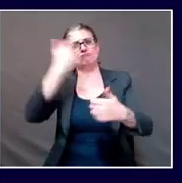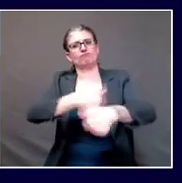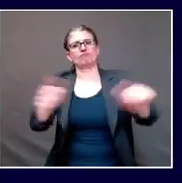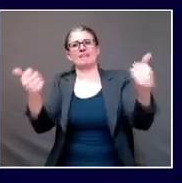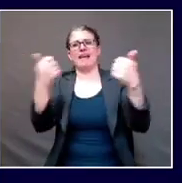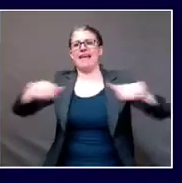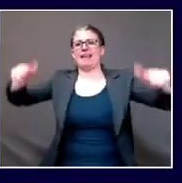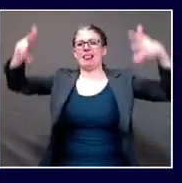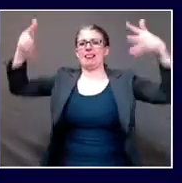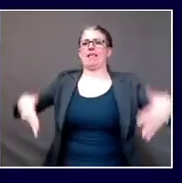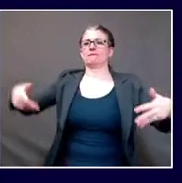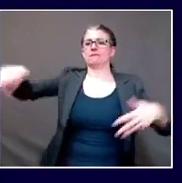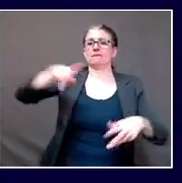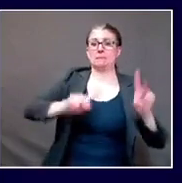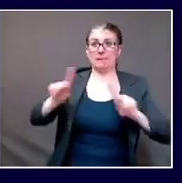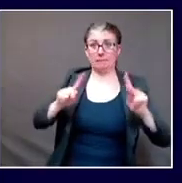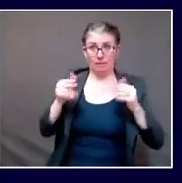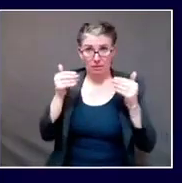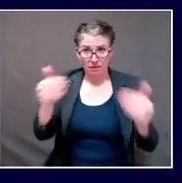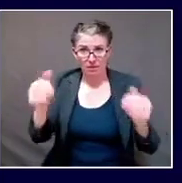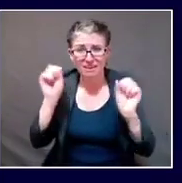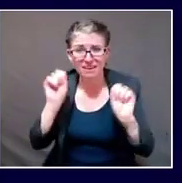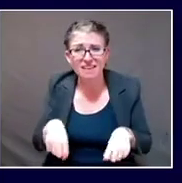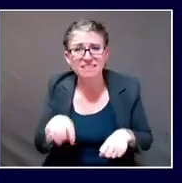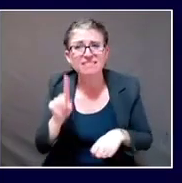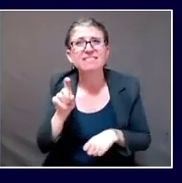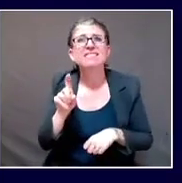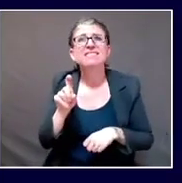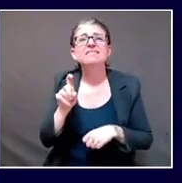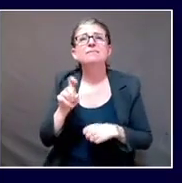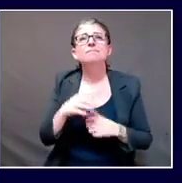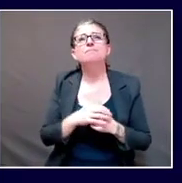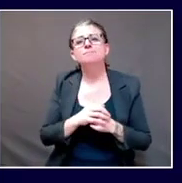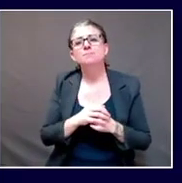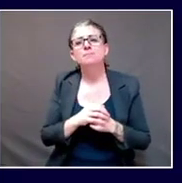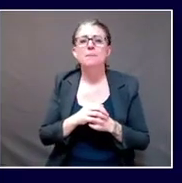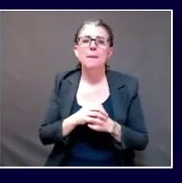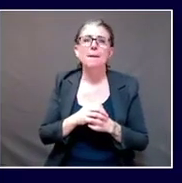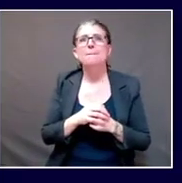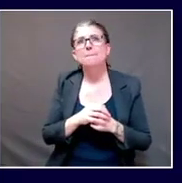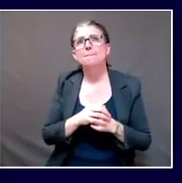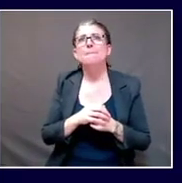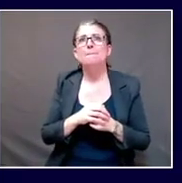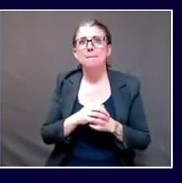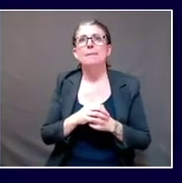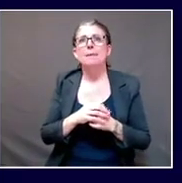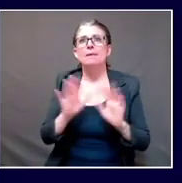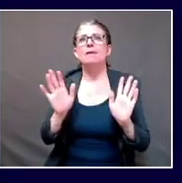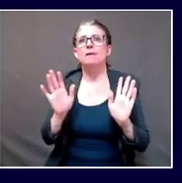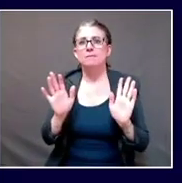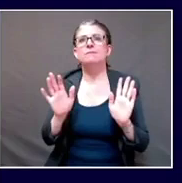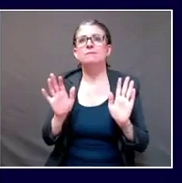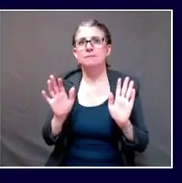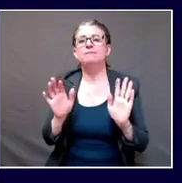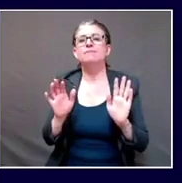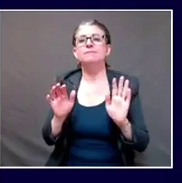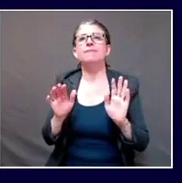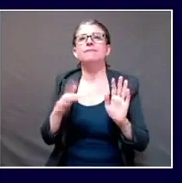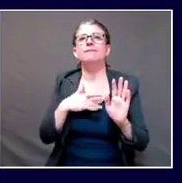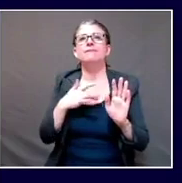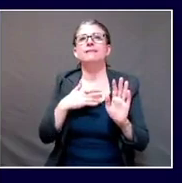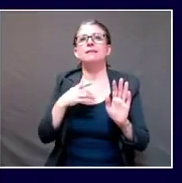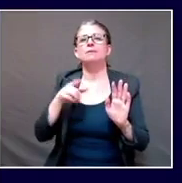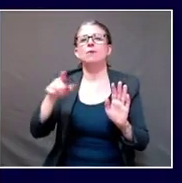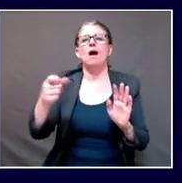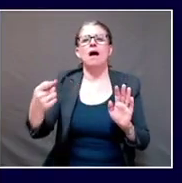Patrick, for the, for the thing that we're talking about, that's sort of community level vaccination. Individuals who are, say, for example,